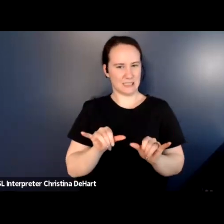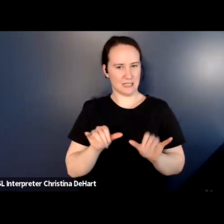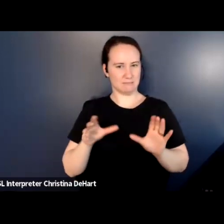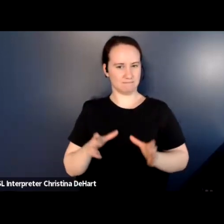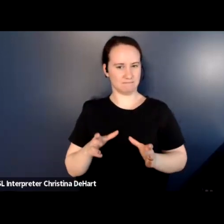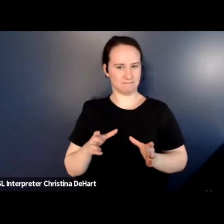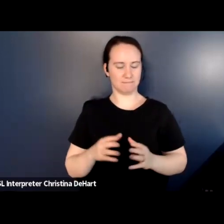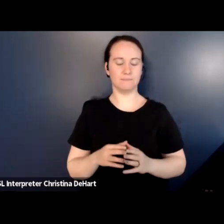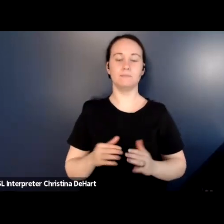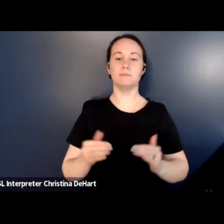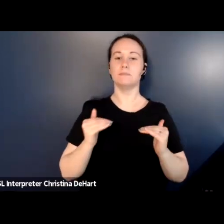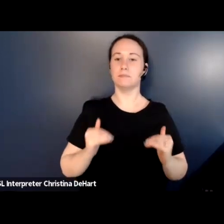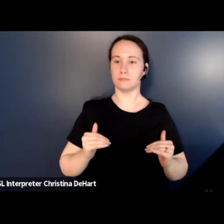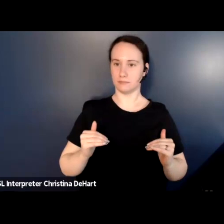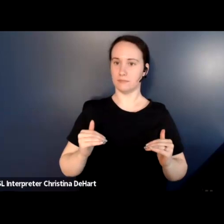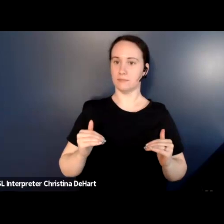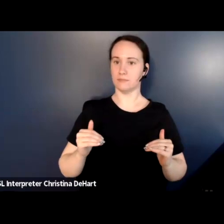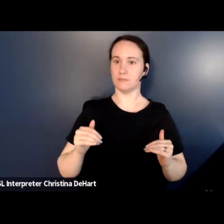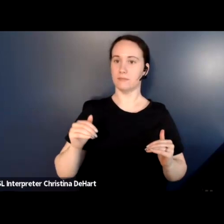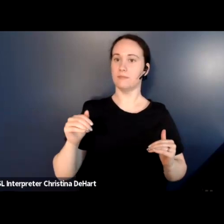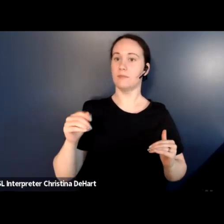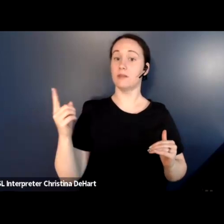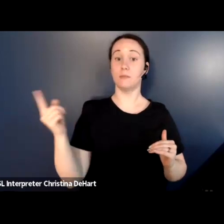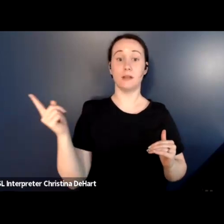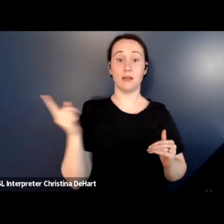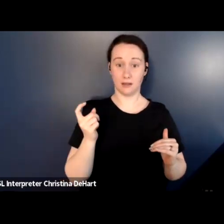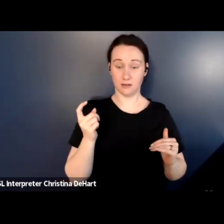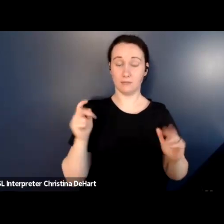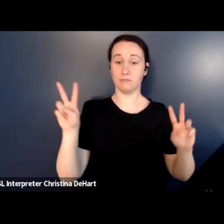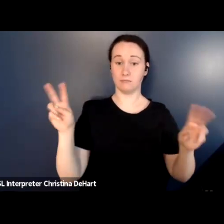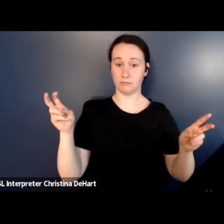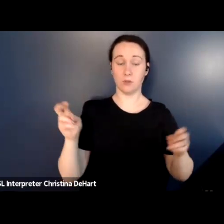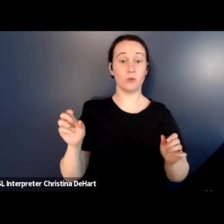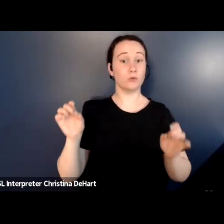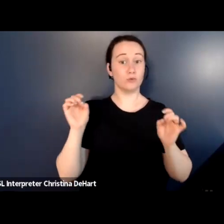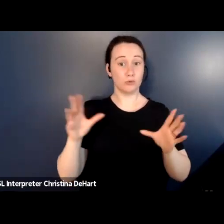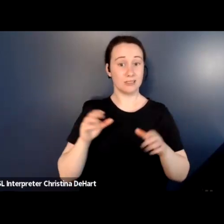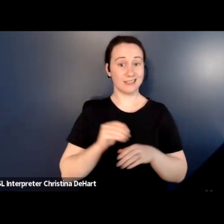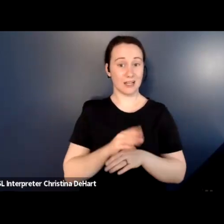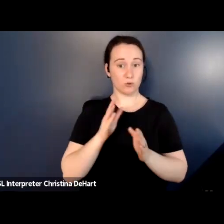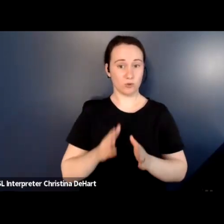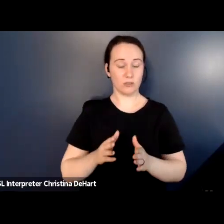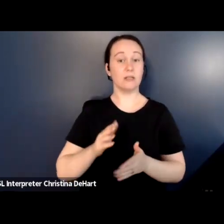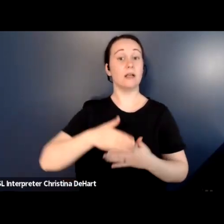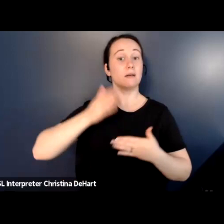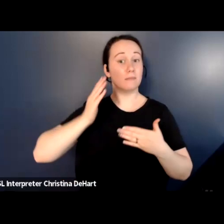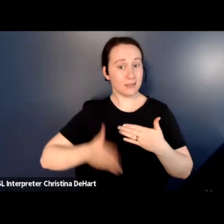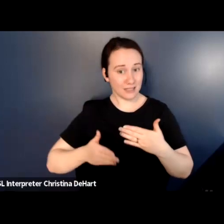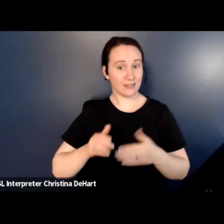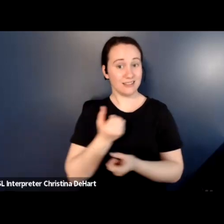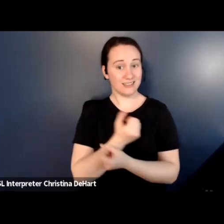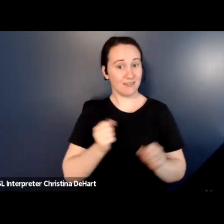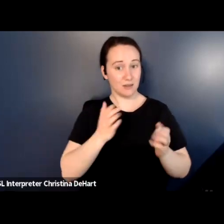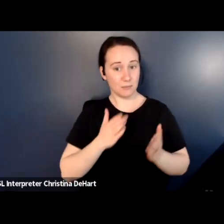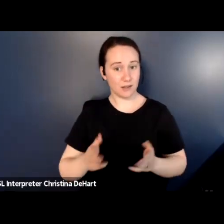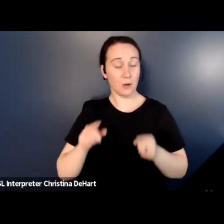Is it expected, from Lucinda, is it expected that crisis counselors would complete the assessment safety plan while on the phone or